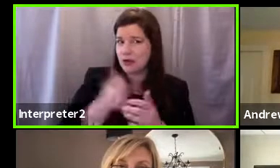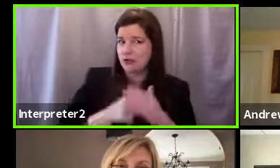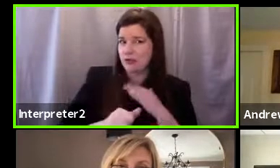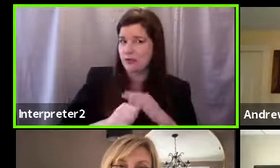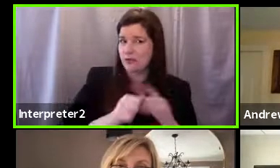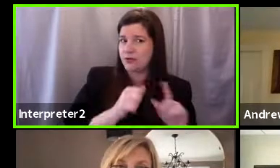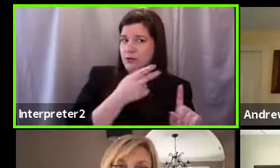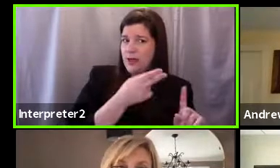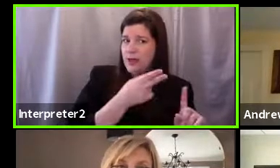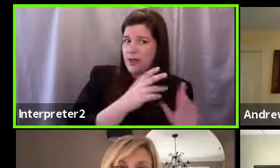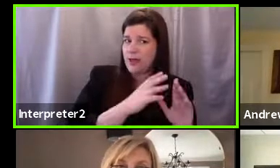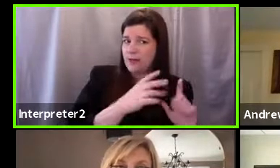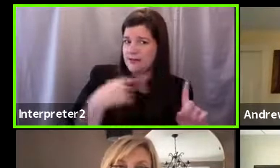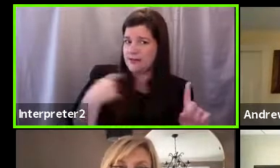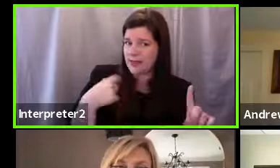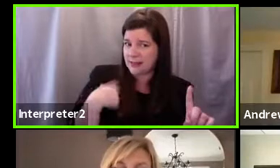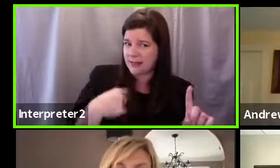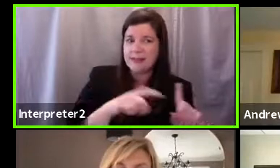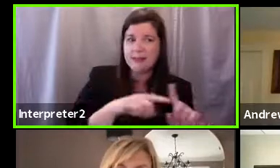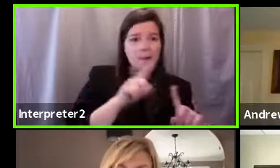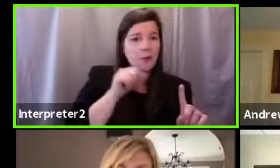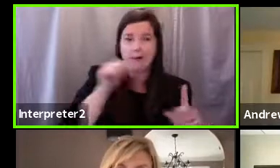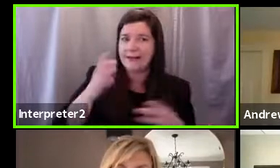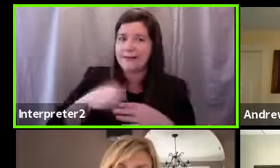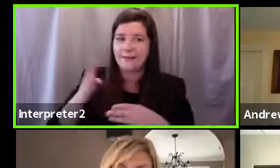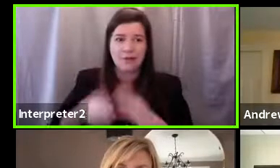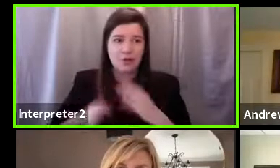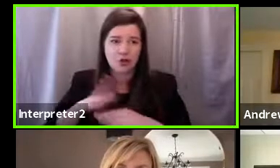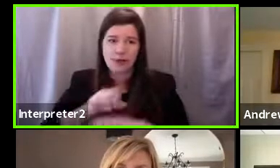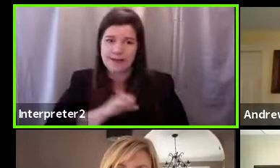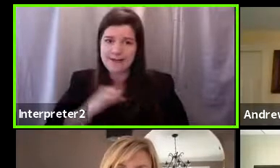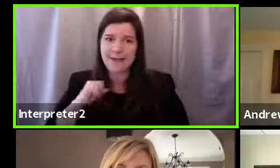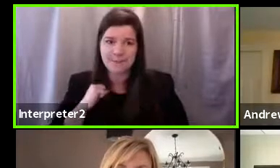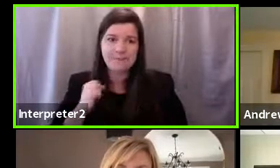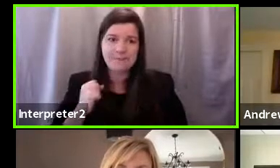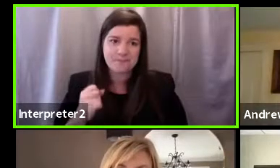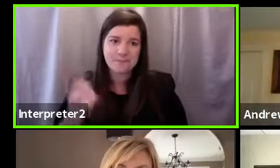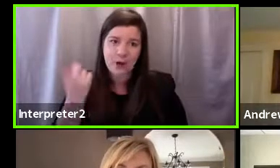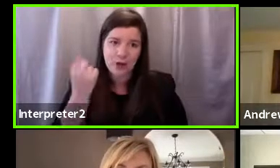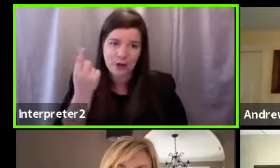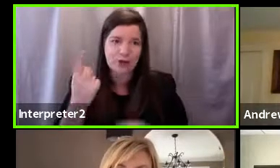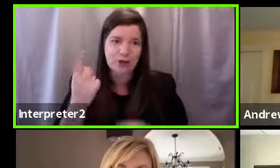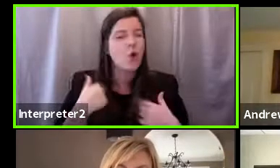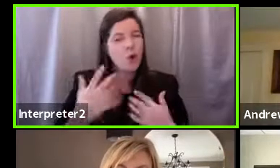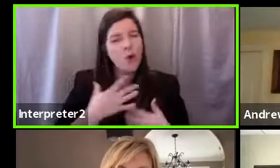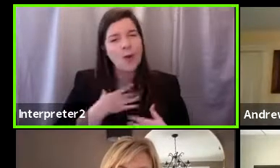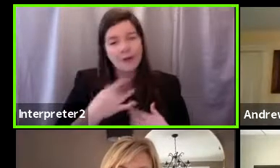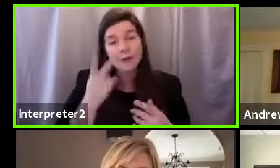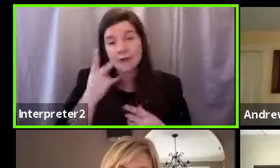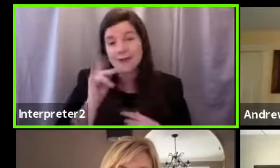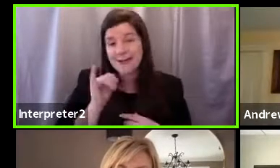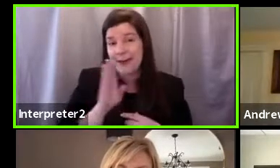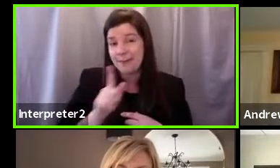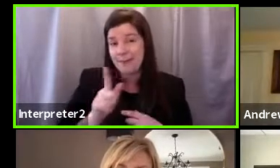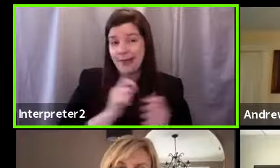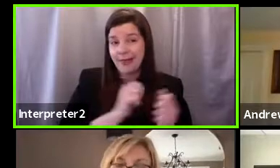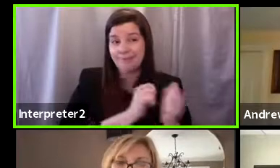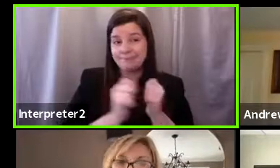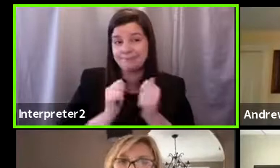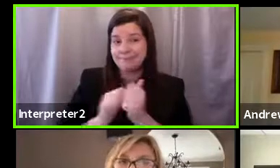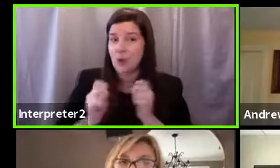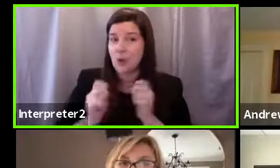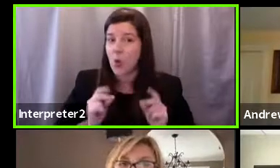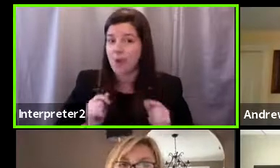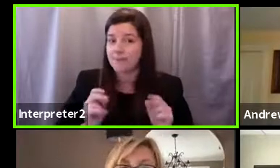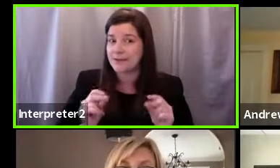not mistaken. We just didn't get it to the finish line. So we'd like to see that moved along expeditiously because